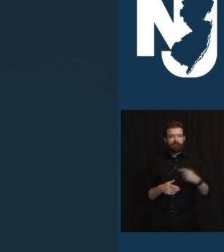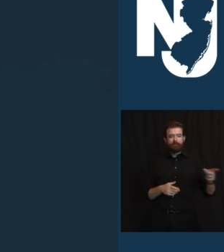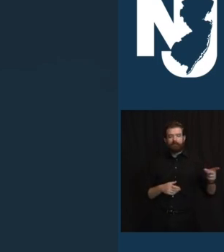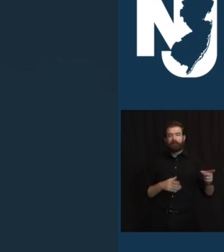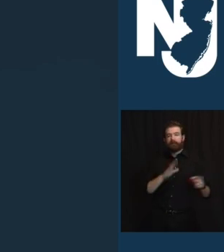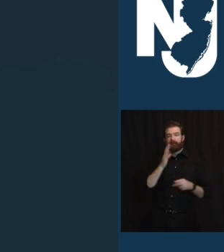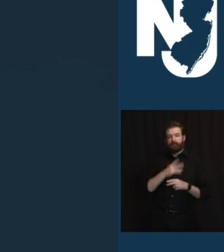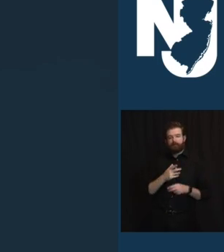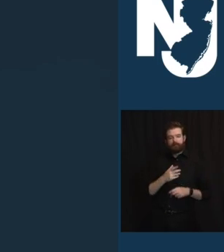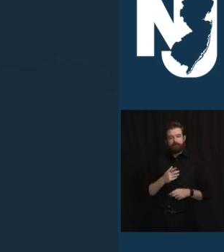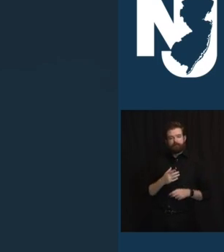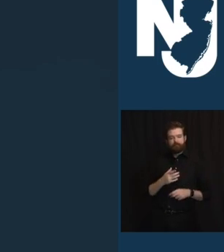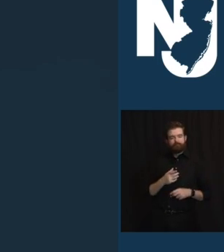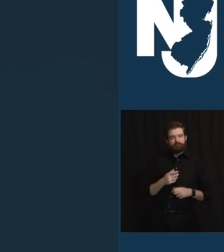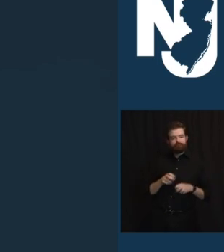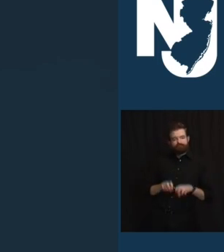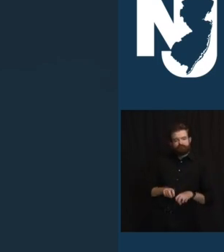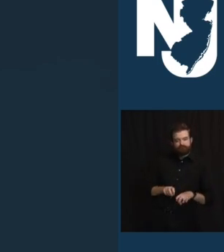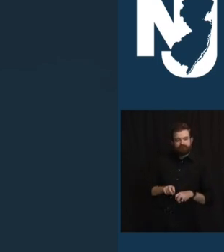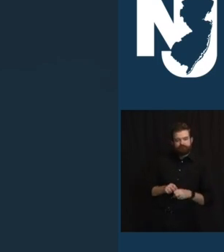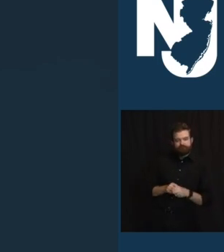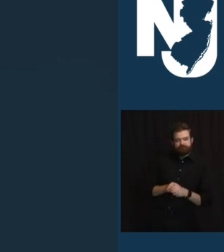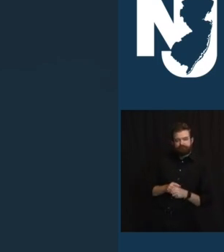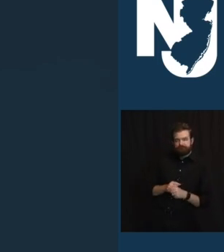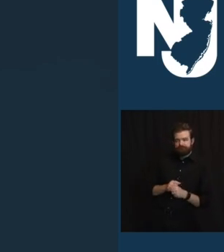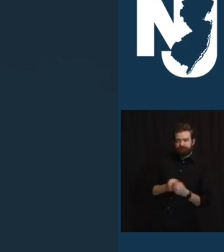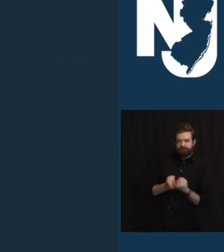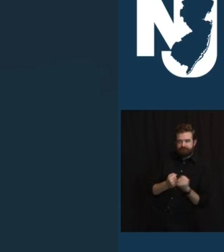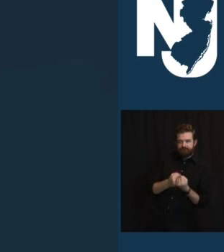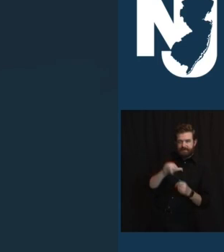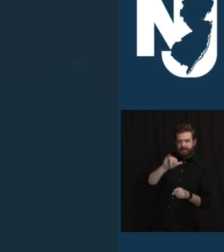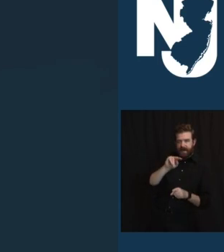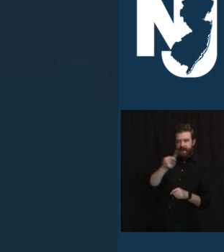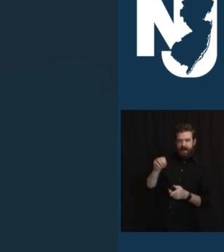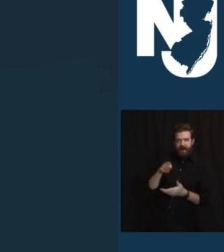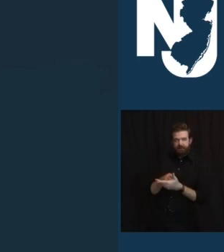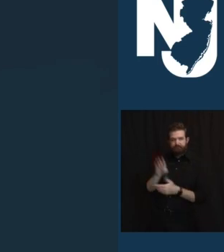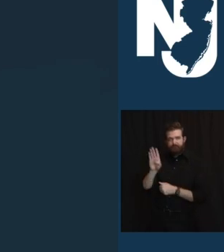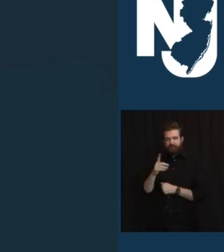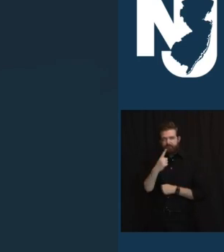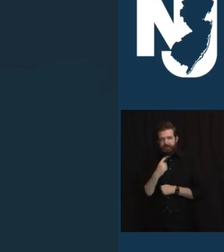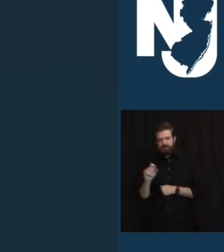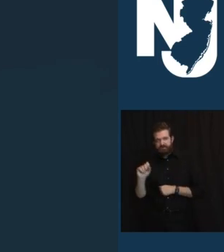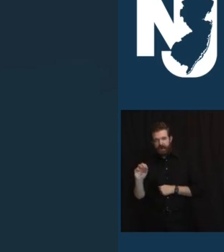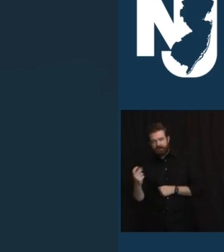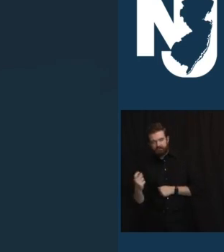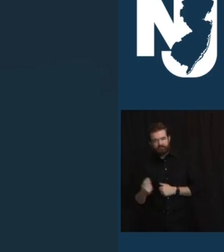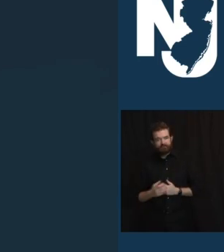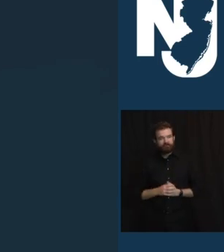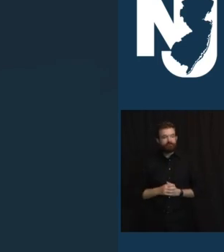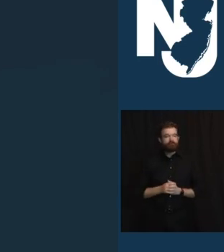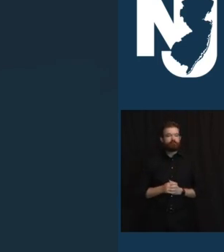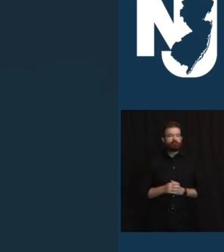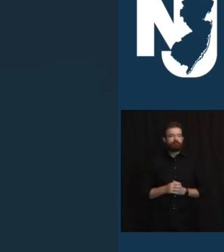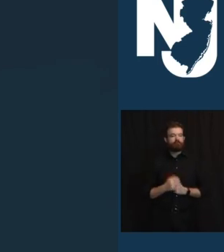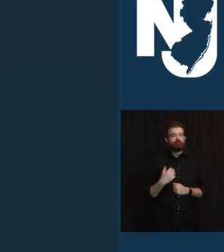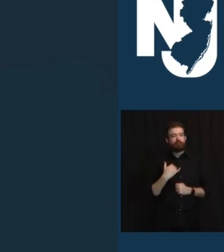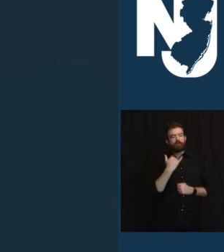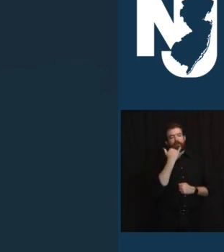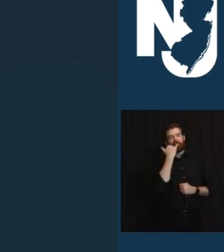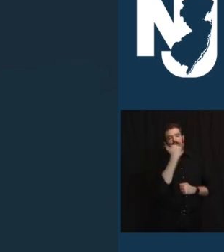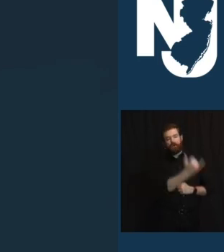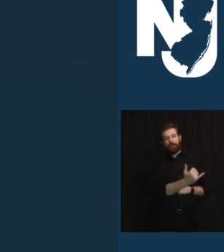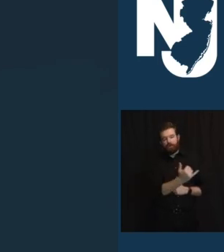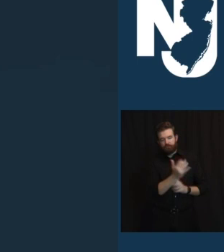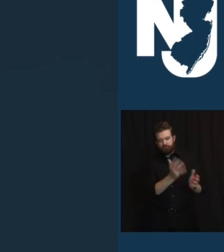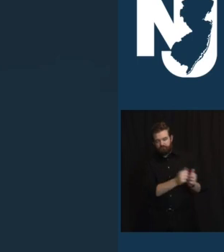root together against the Boston Red Sox. I spoke on Monday with Renee and her husband